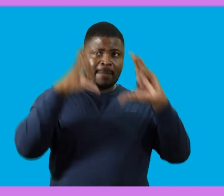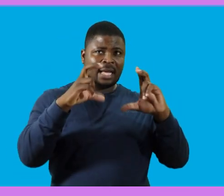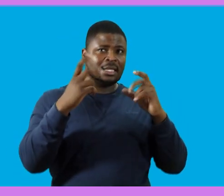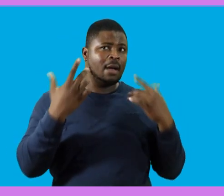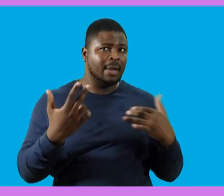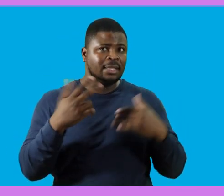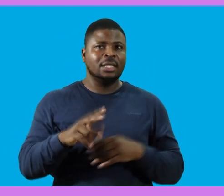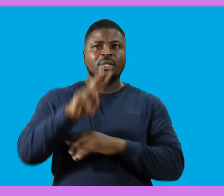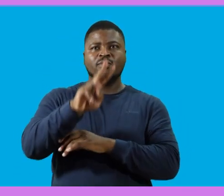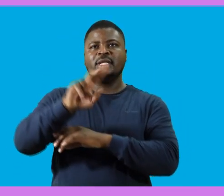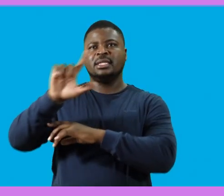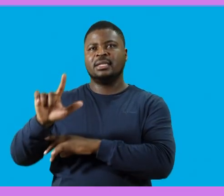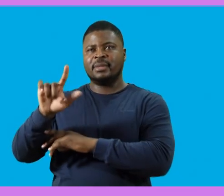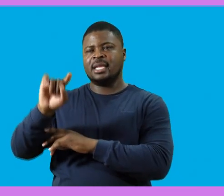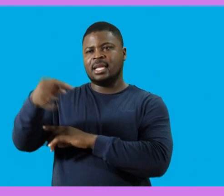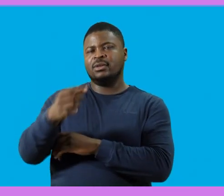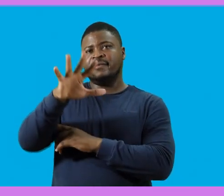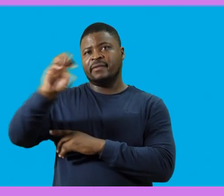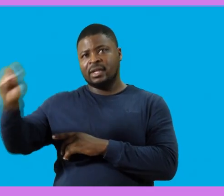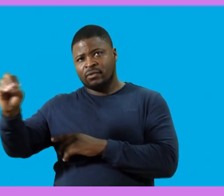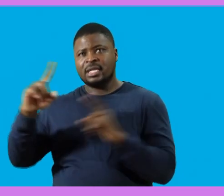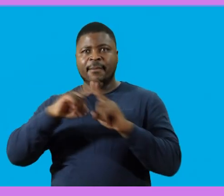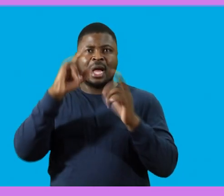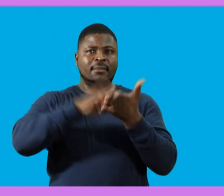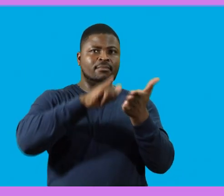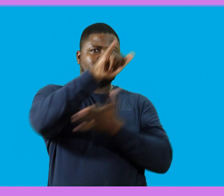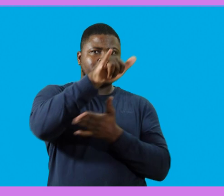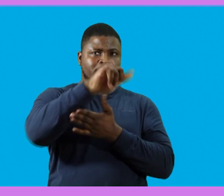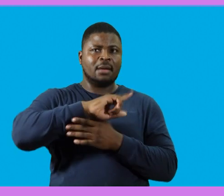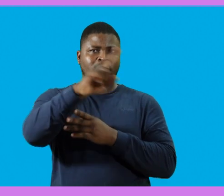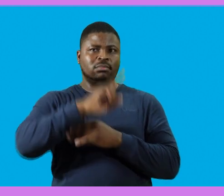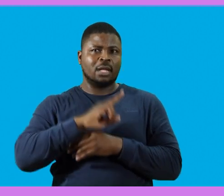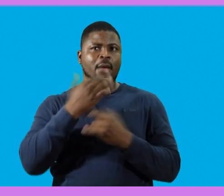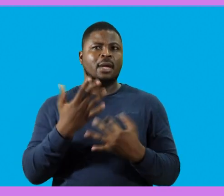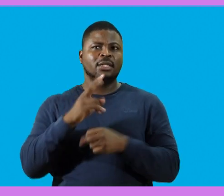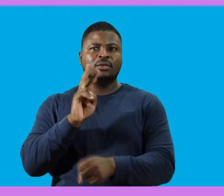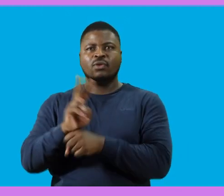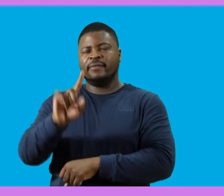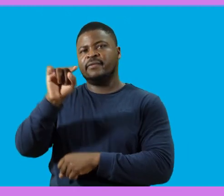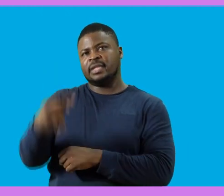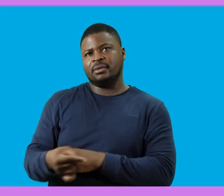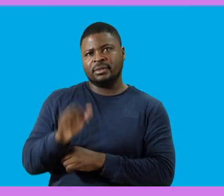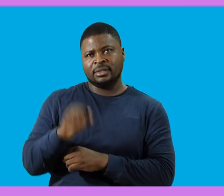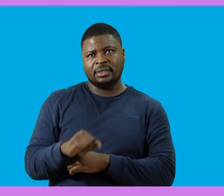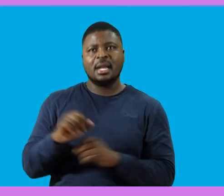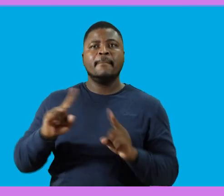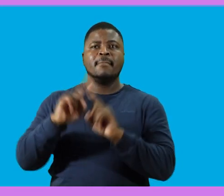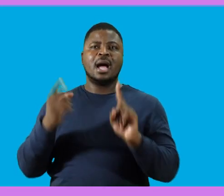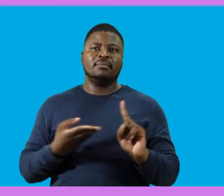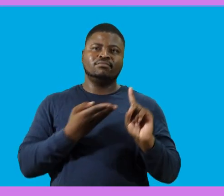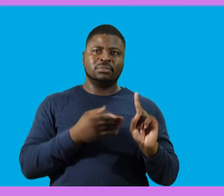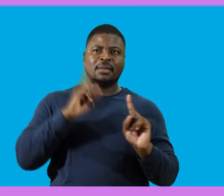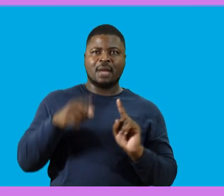is 27,500. So let's pick up there. She must